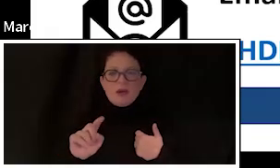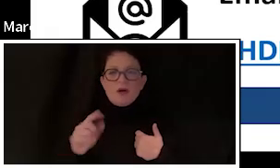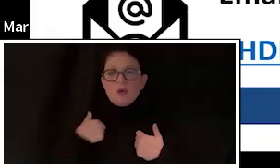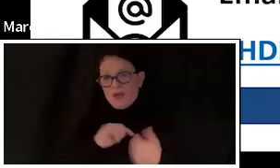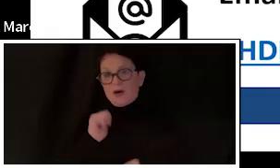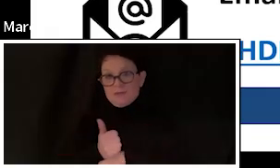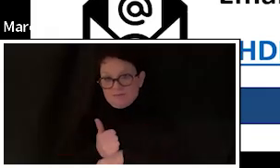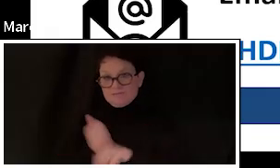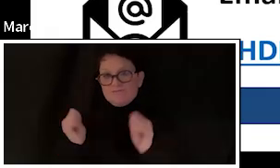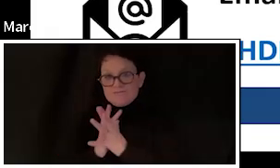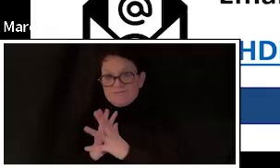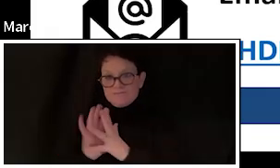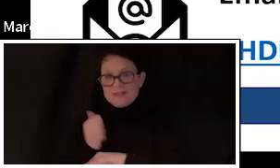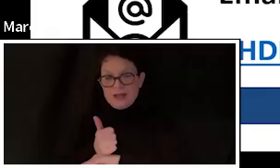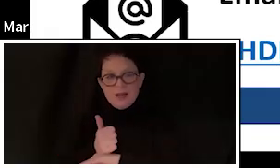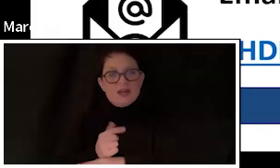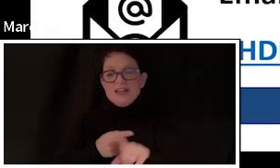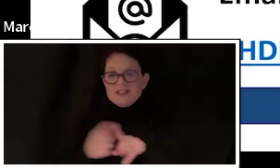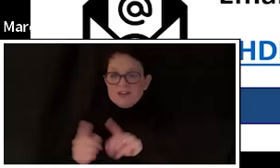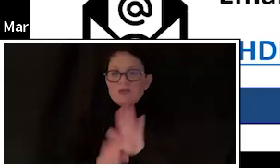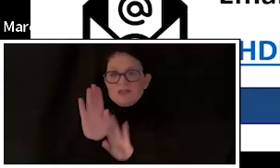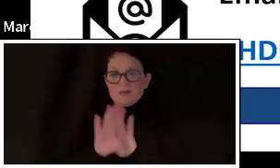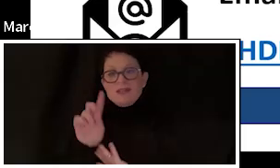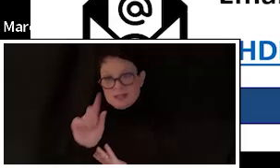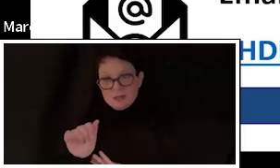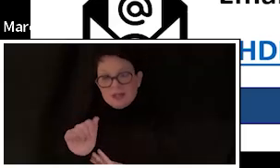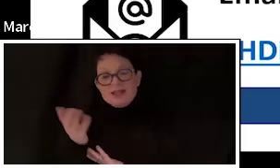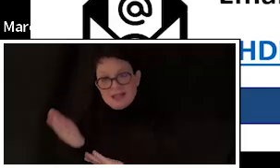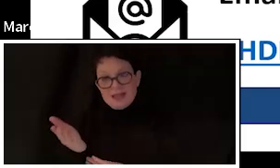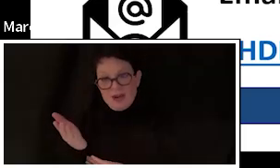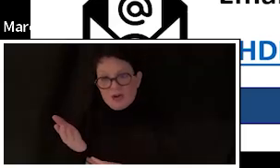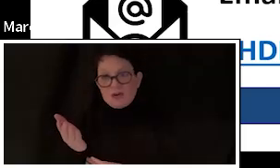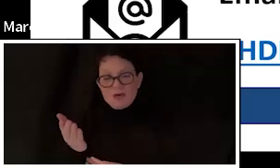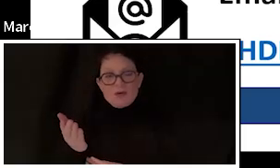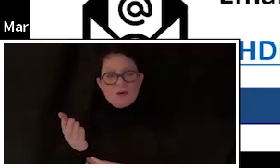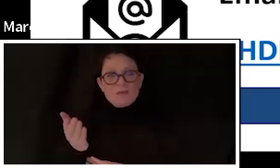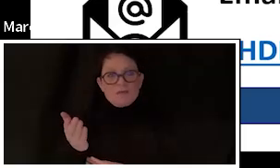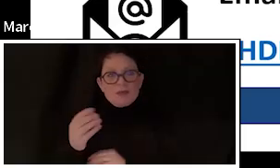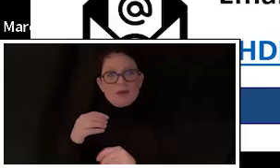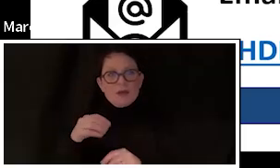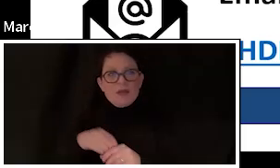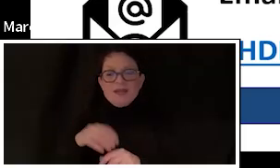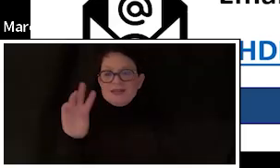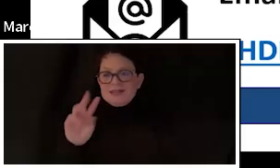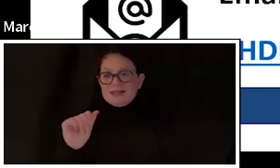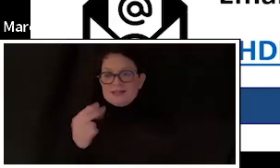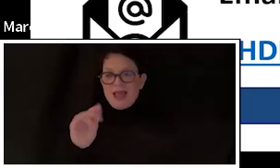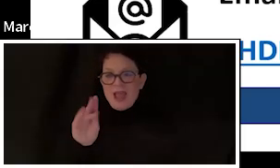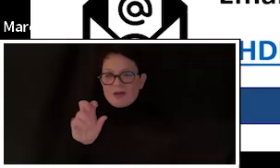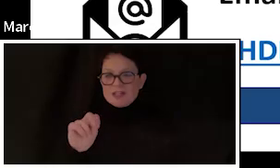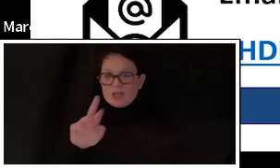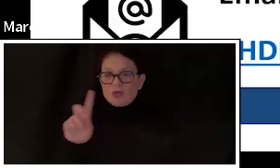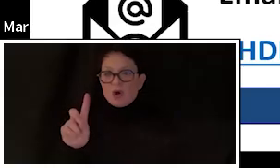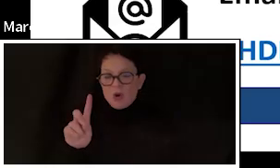located, specifically the Division of Developmental Disabilities in that 6 Harrington